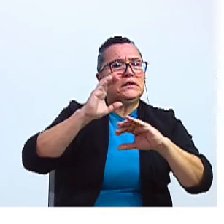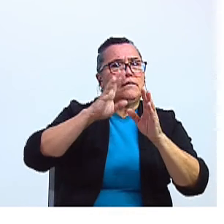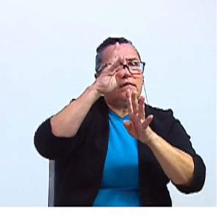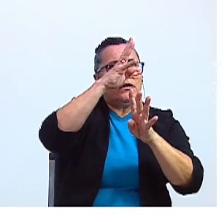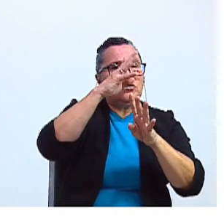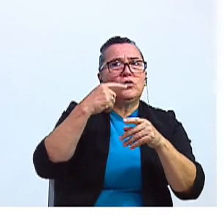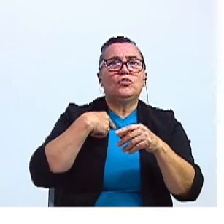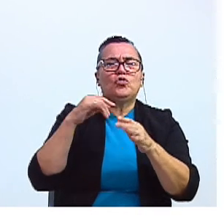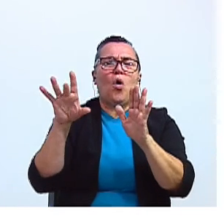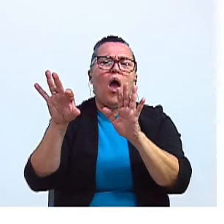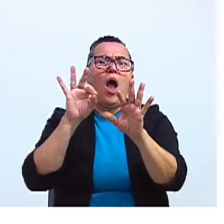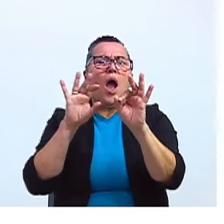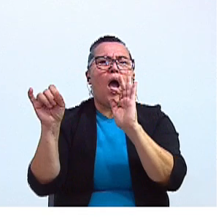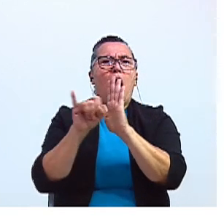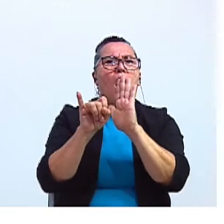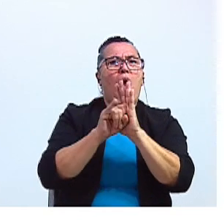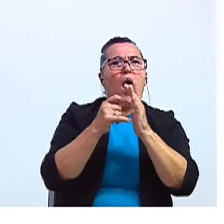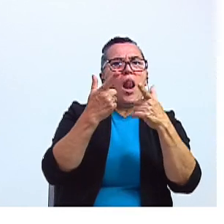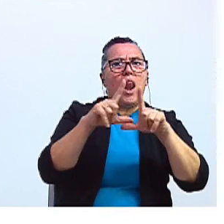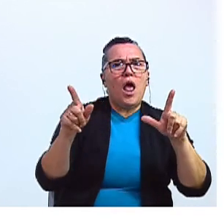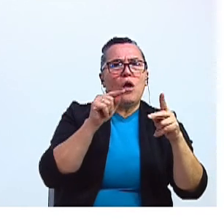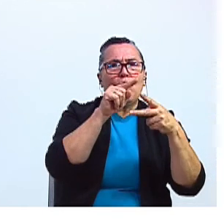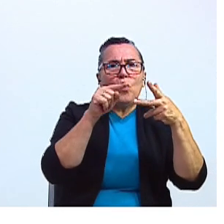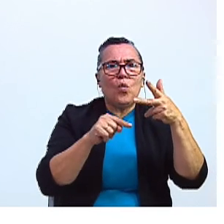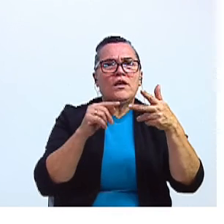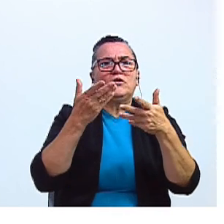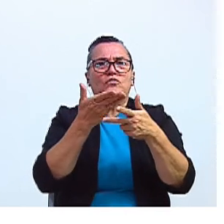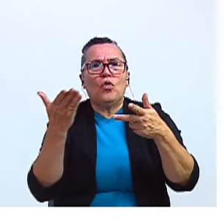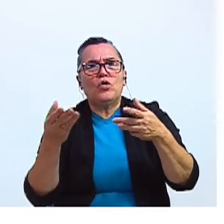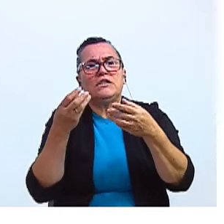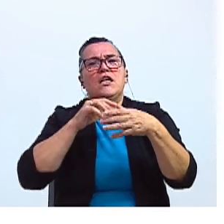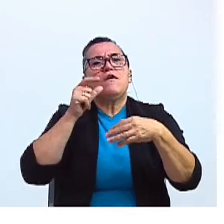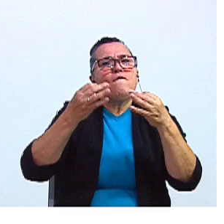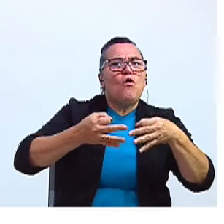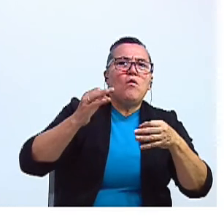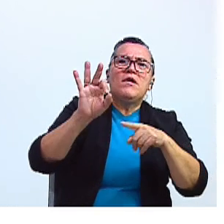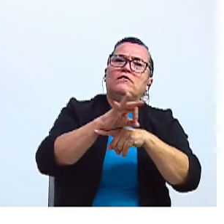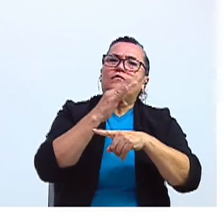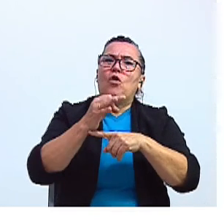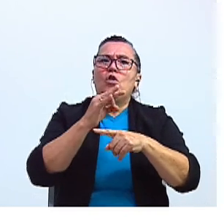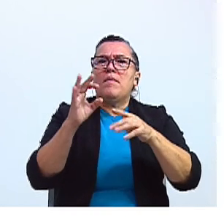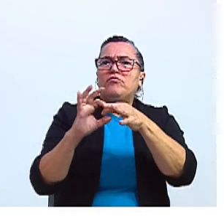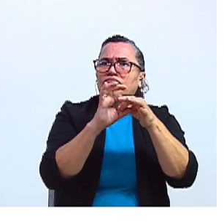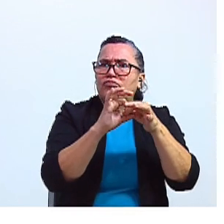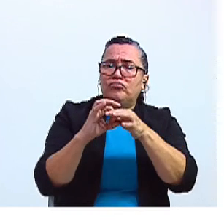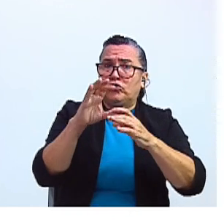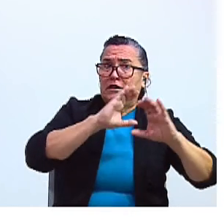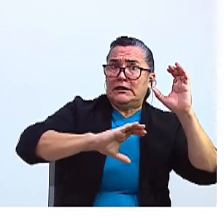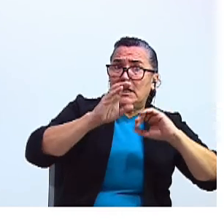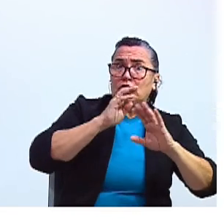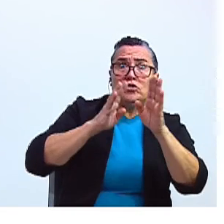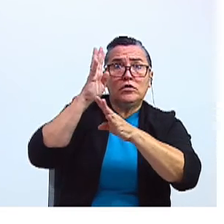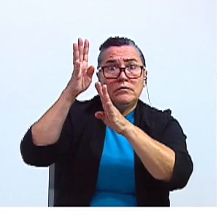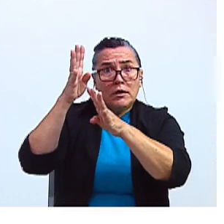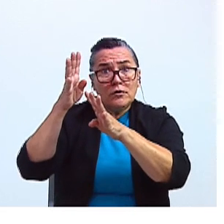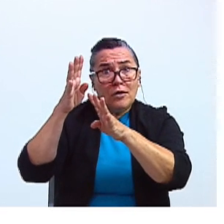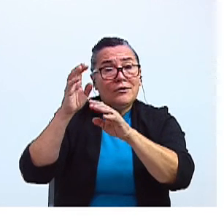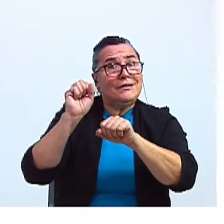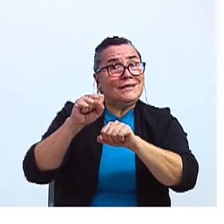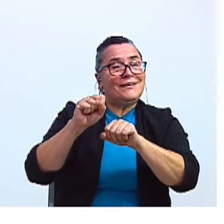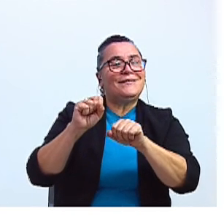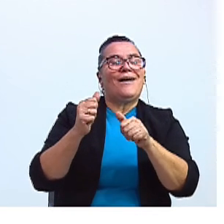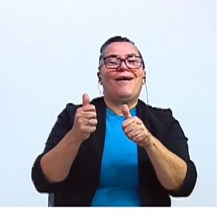I identified specific language features found in an informal style of writing related to science inventions.